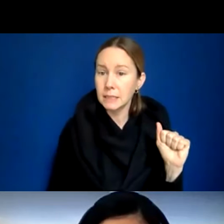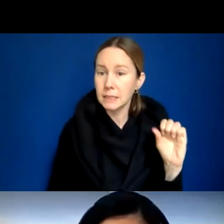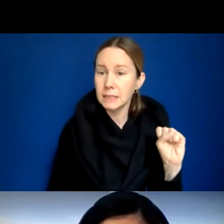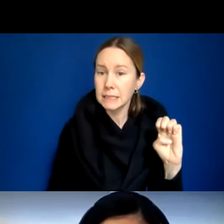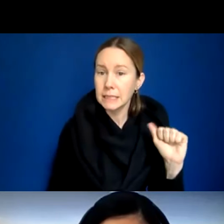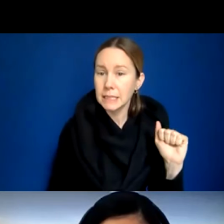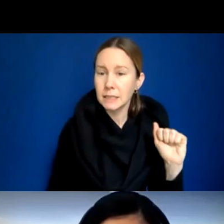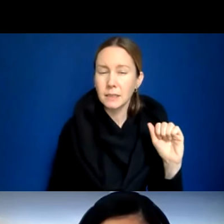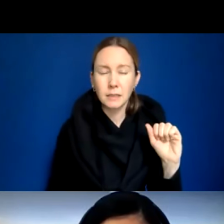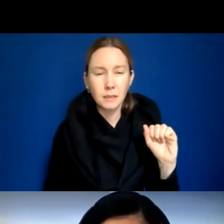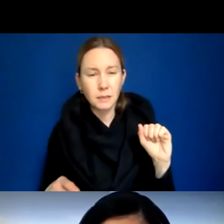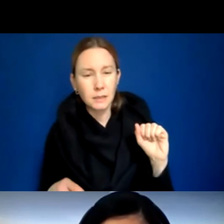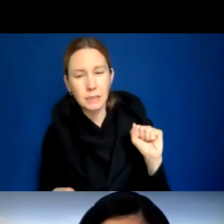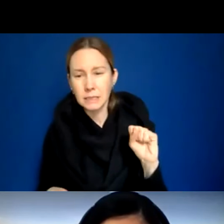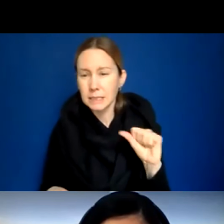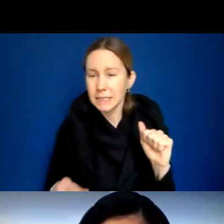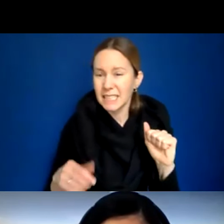Close.